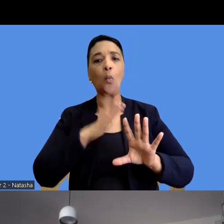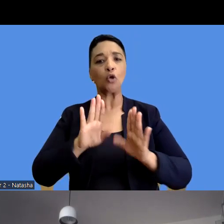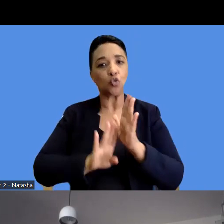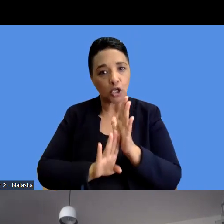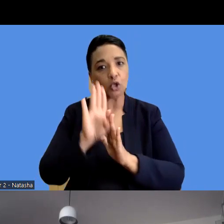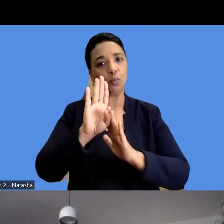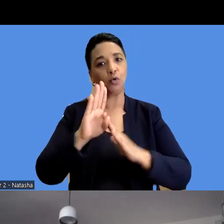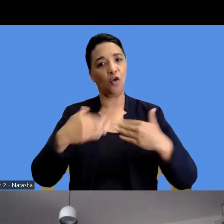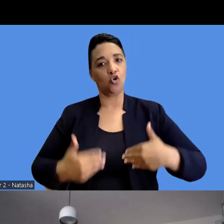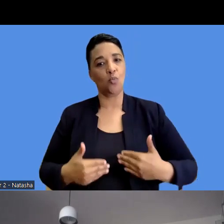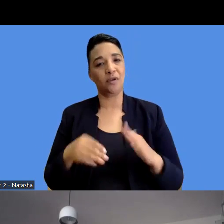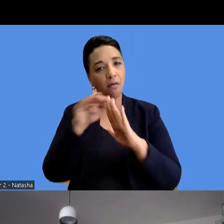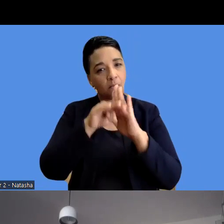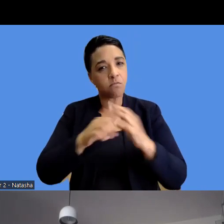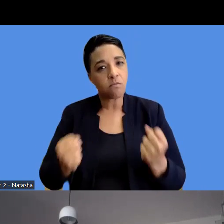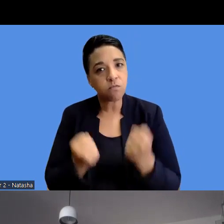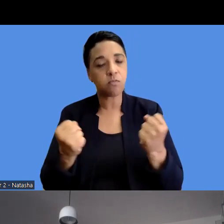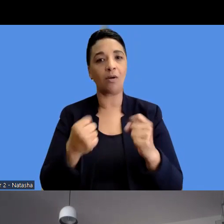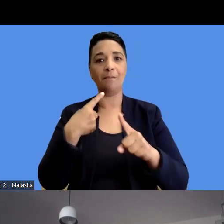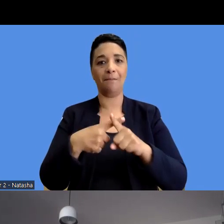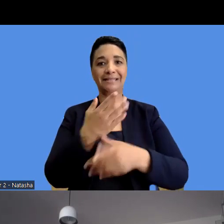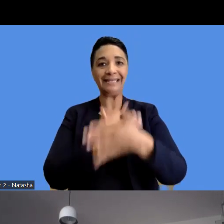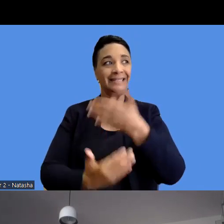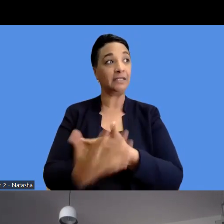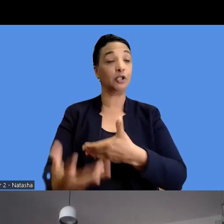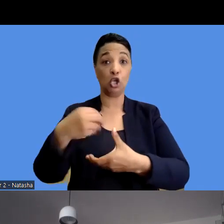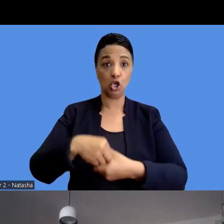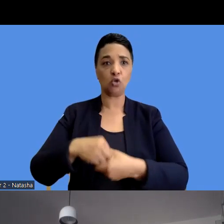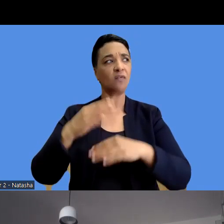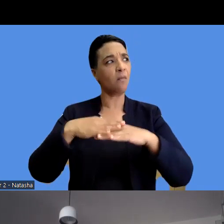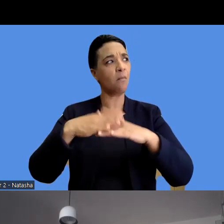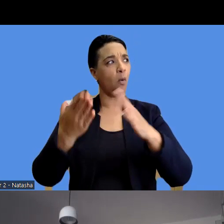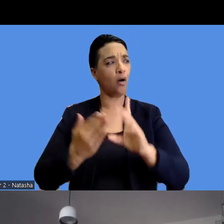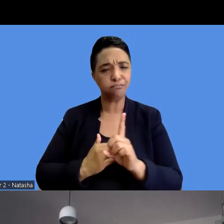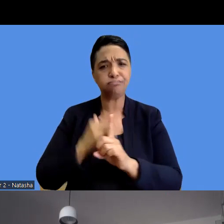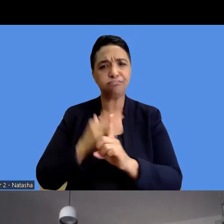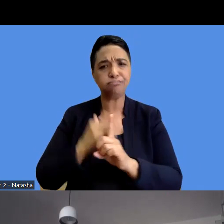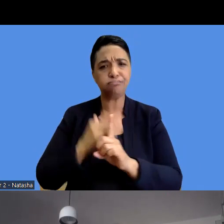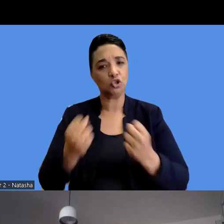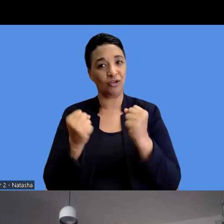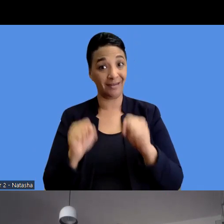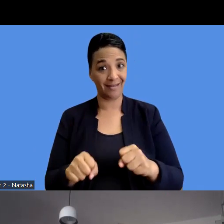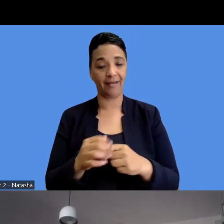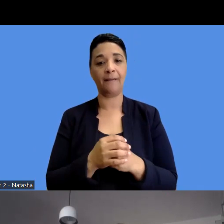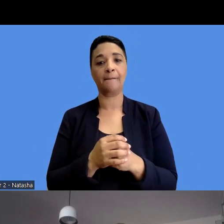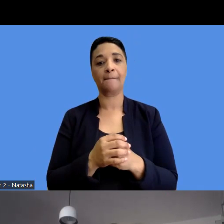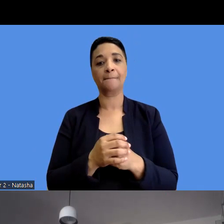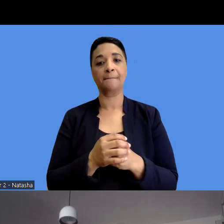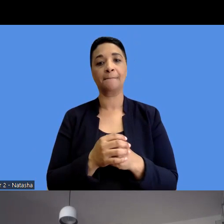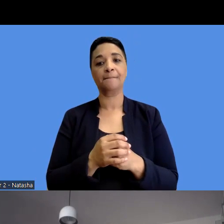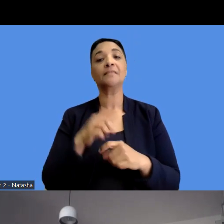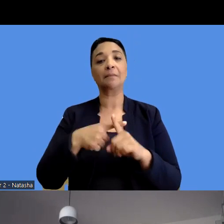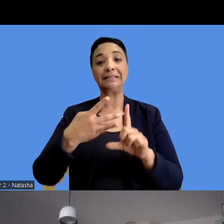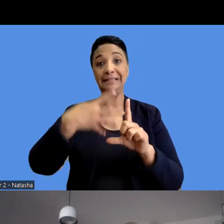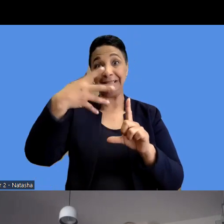programming, strengthening the disability inclusiveness in the humanitarian program cycle, with also improving data